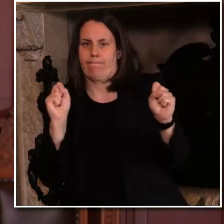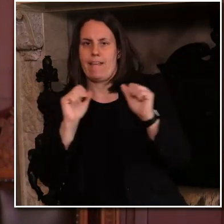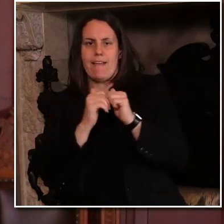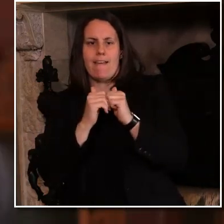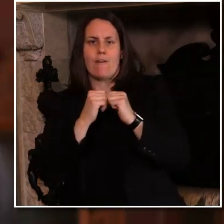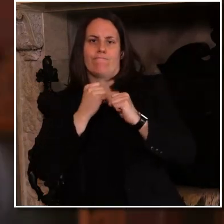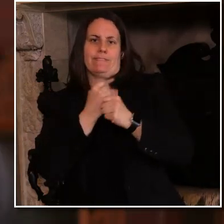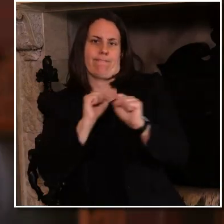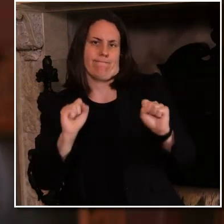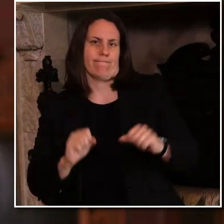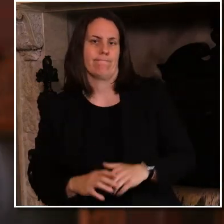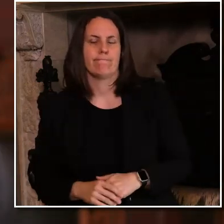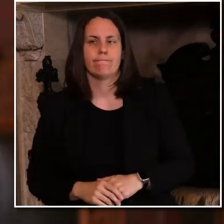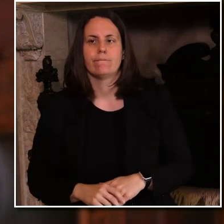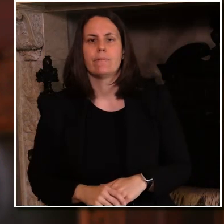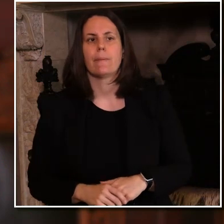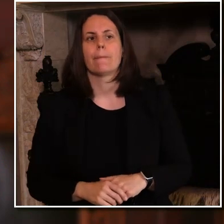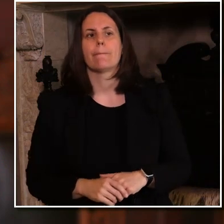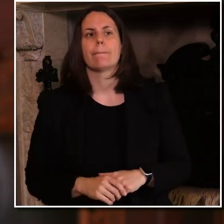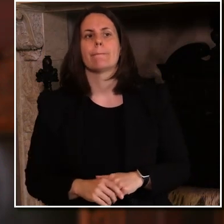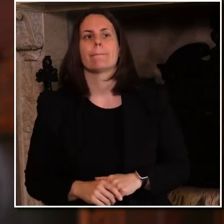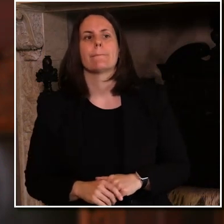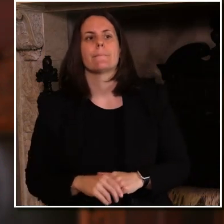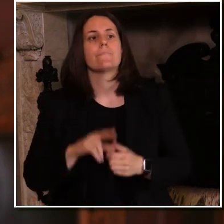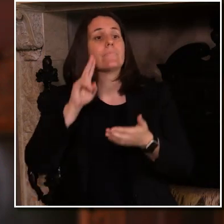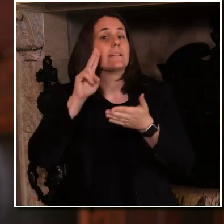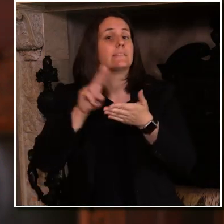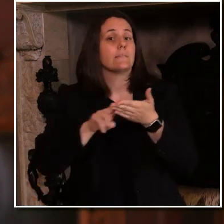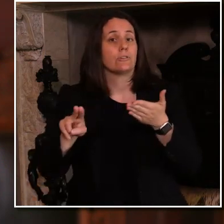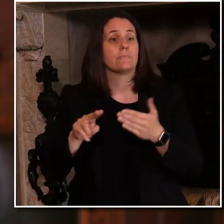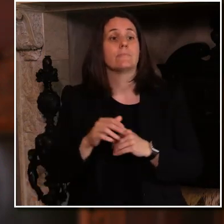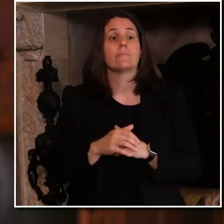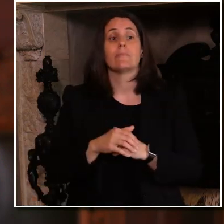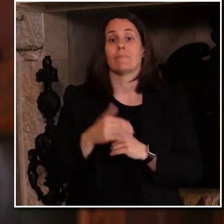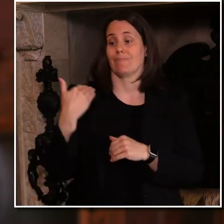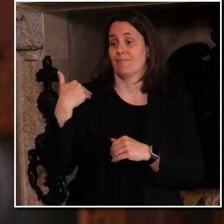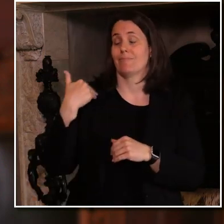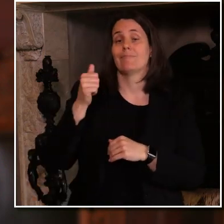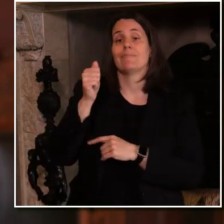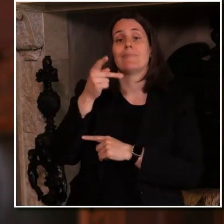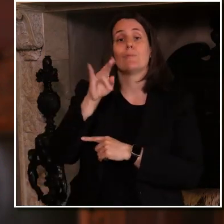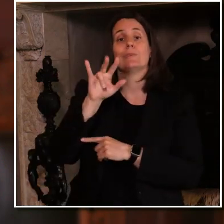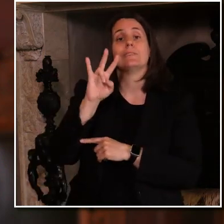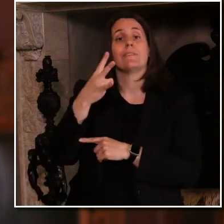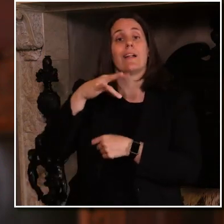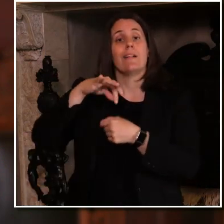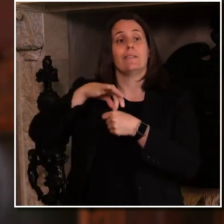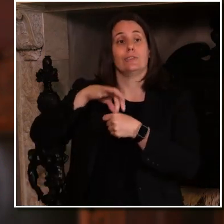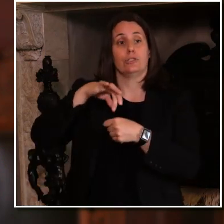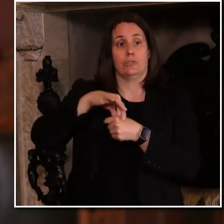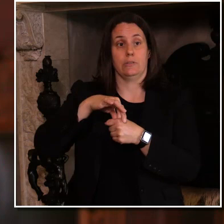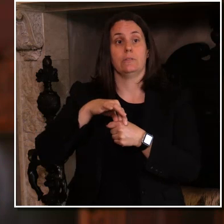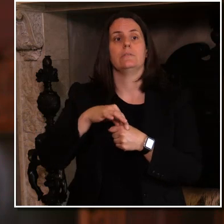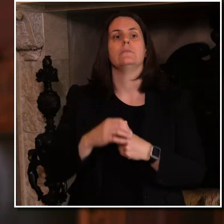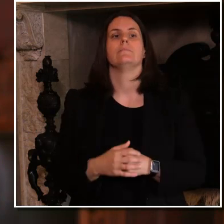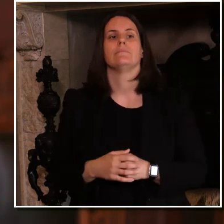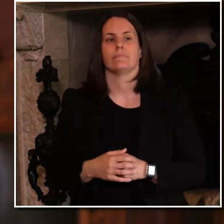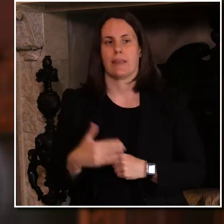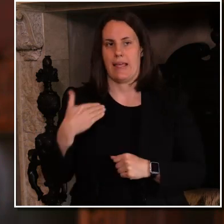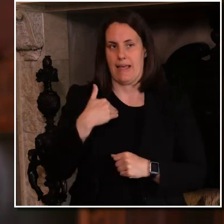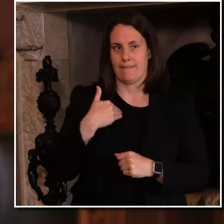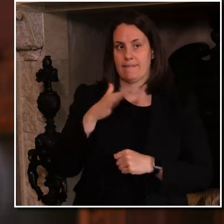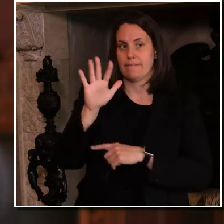As to the number related to the April 7th election, we do have 52 folks in Wisconsin